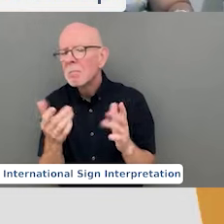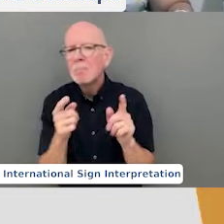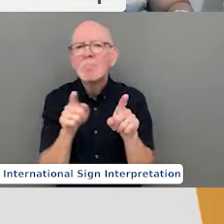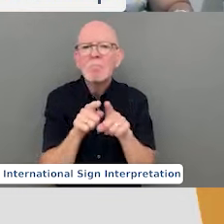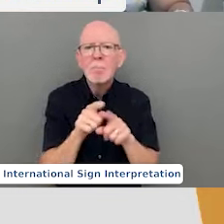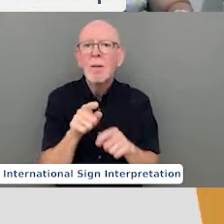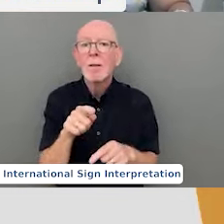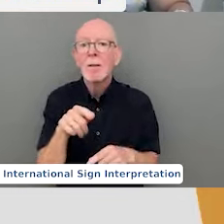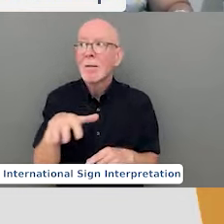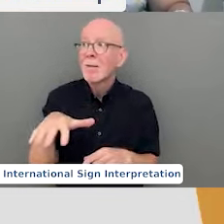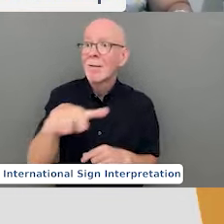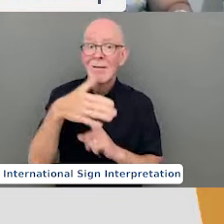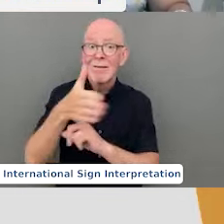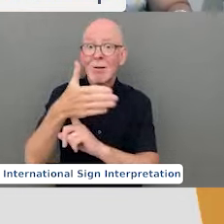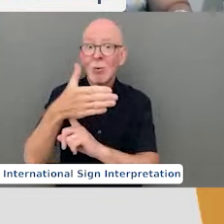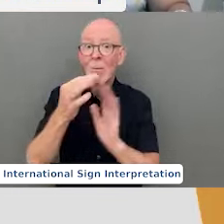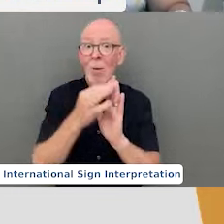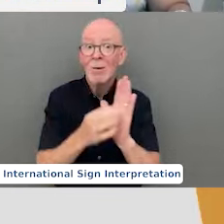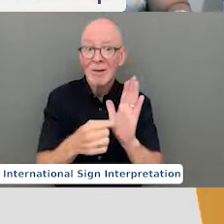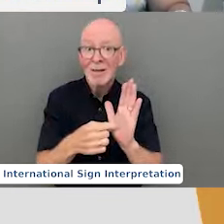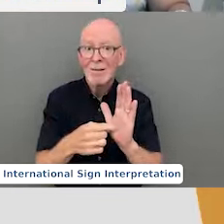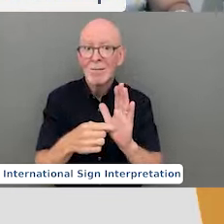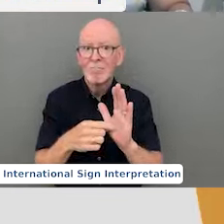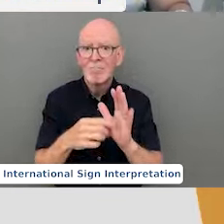we have been able to work alongside with governments